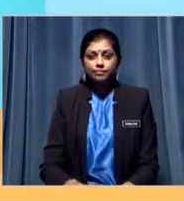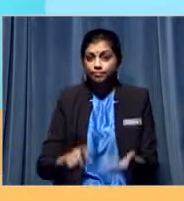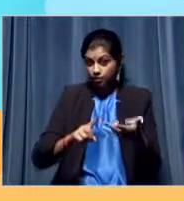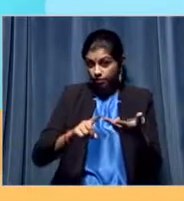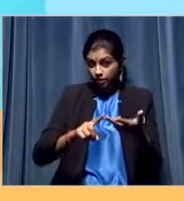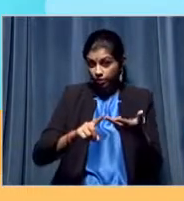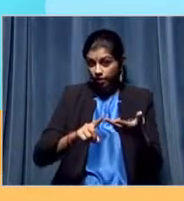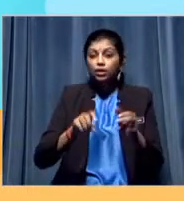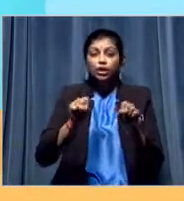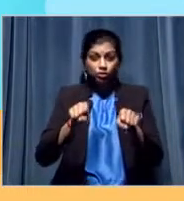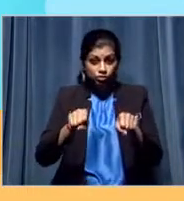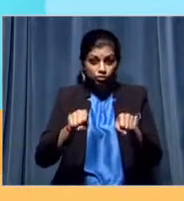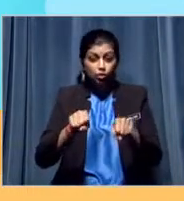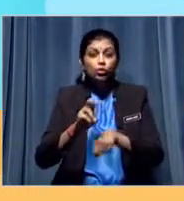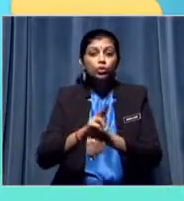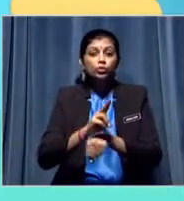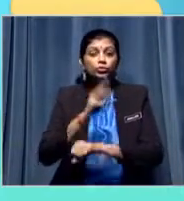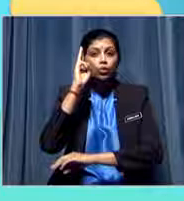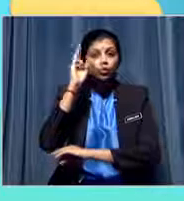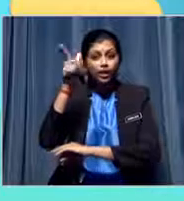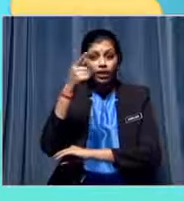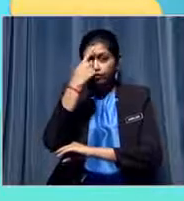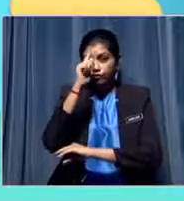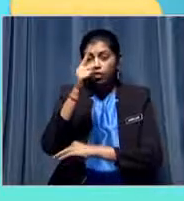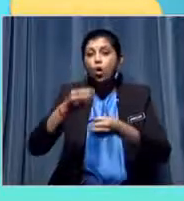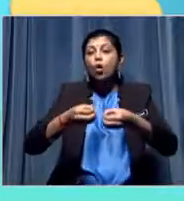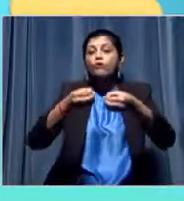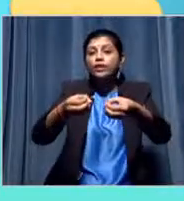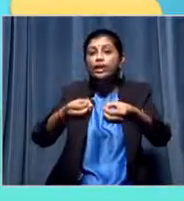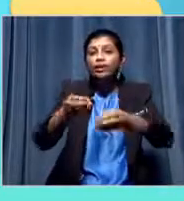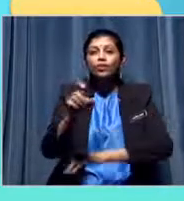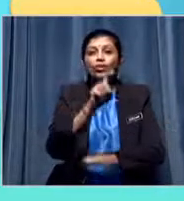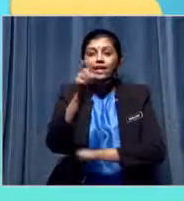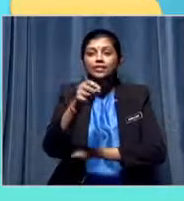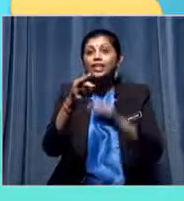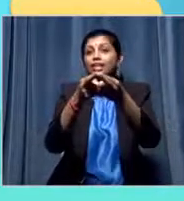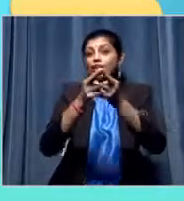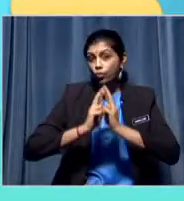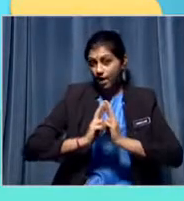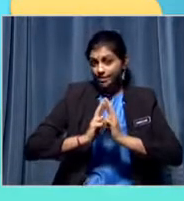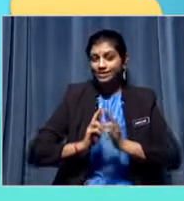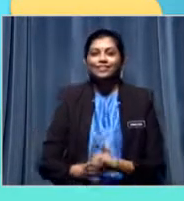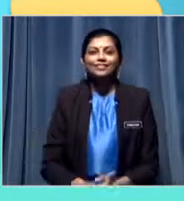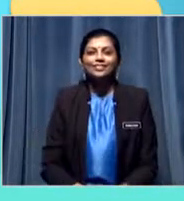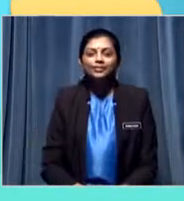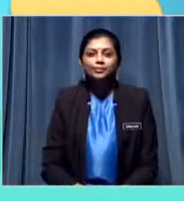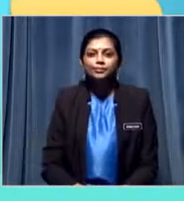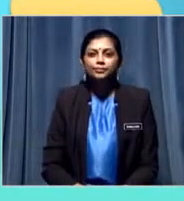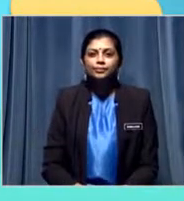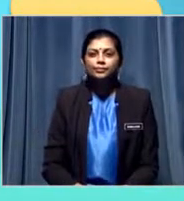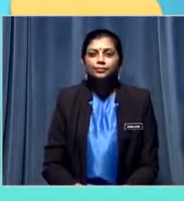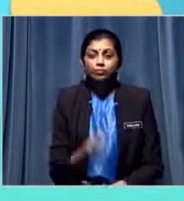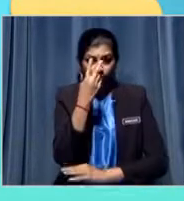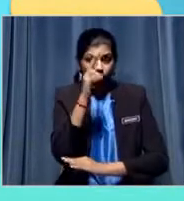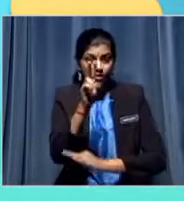We can also use will for offering or asking for a request. If you like,